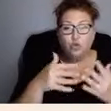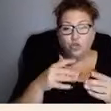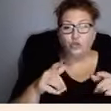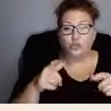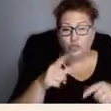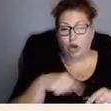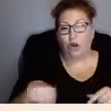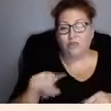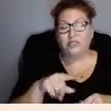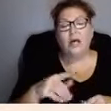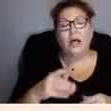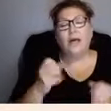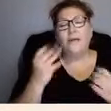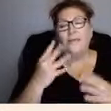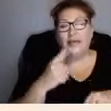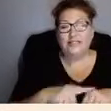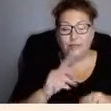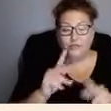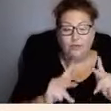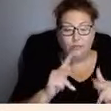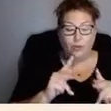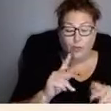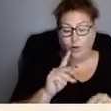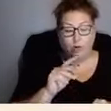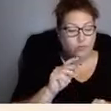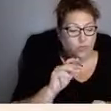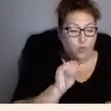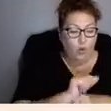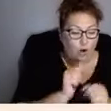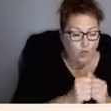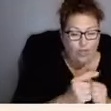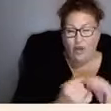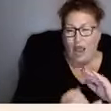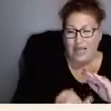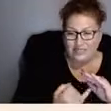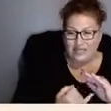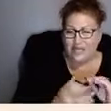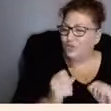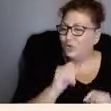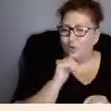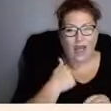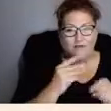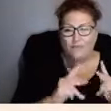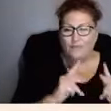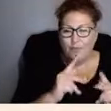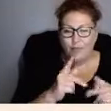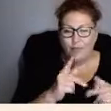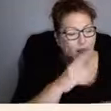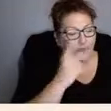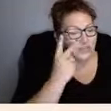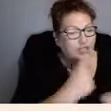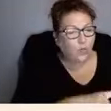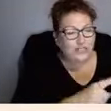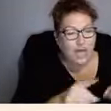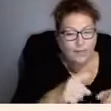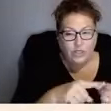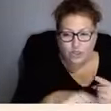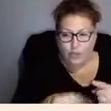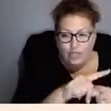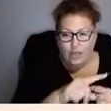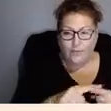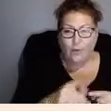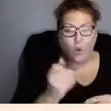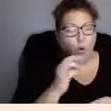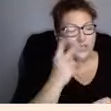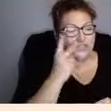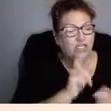times the individuals we work with are isolated, so they don't have people around to see what's happening to them or to see changes in their appearance